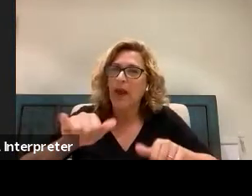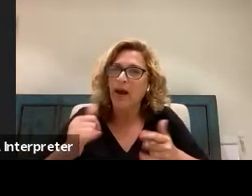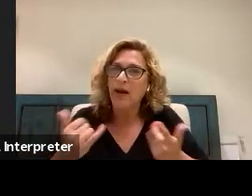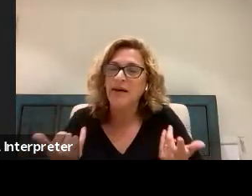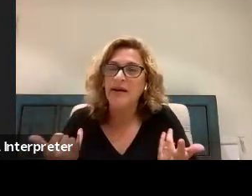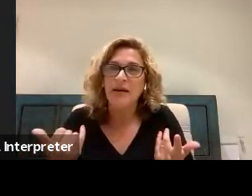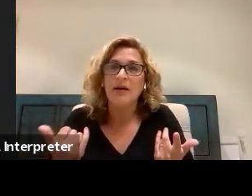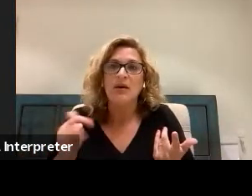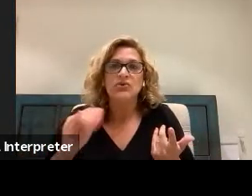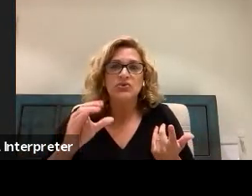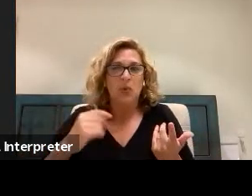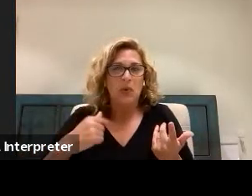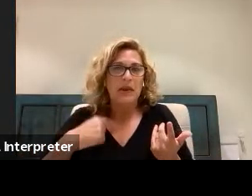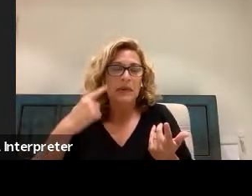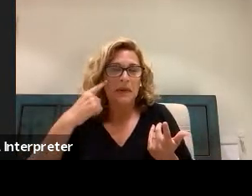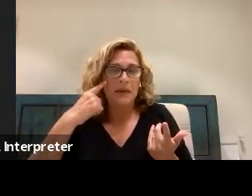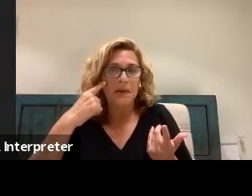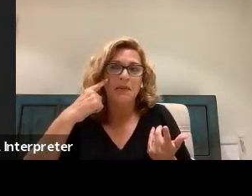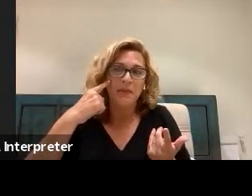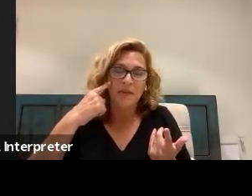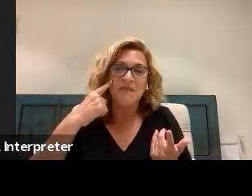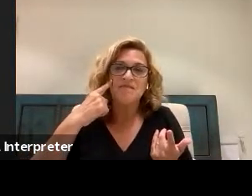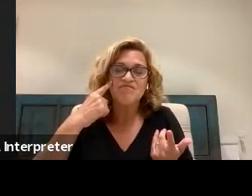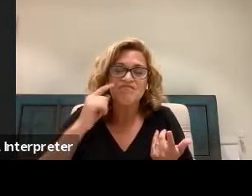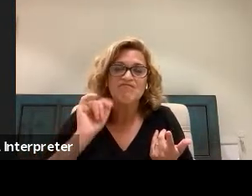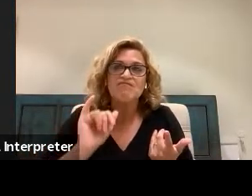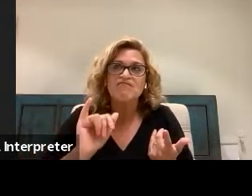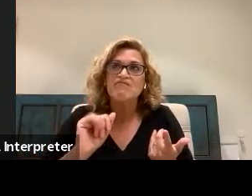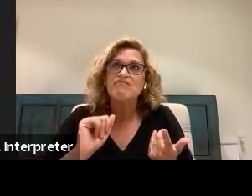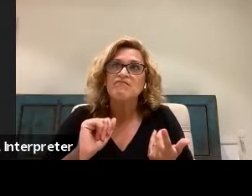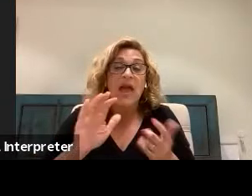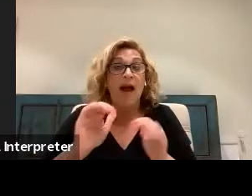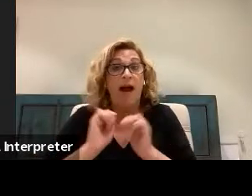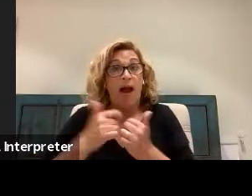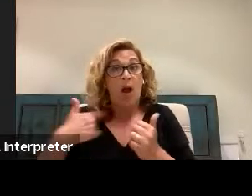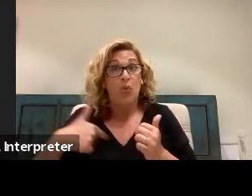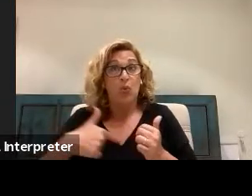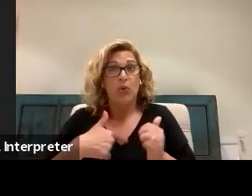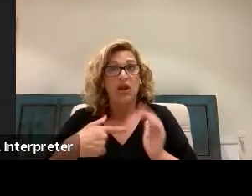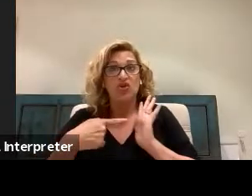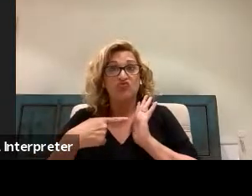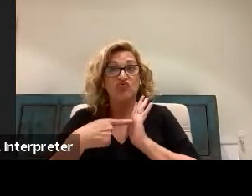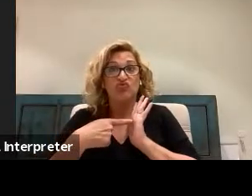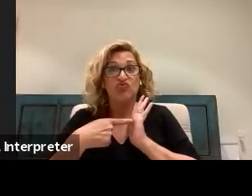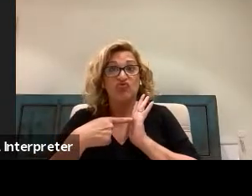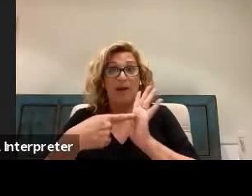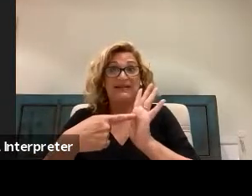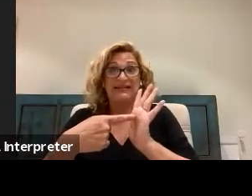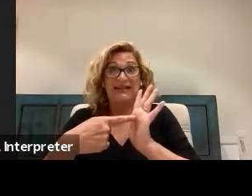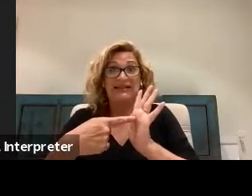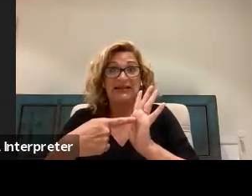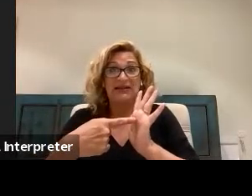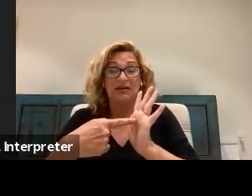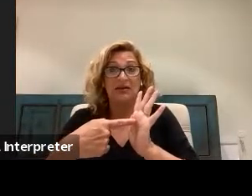so I think that the way that we are represented in film and TV and